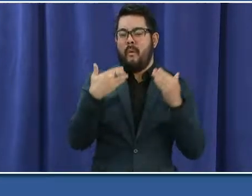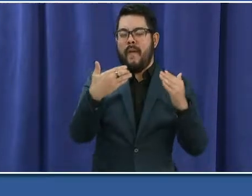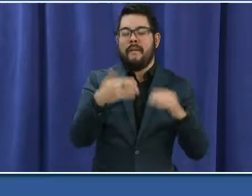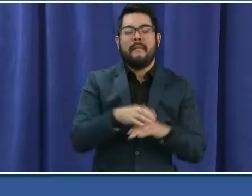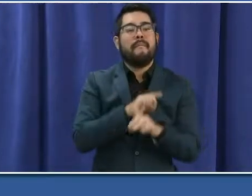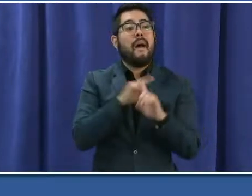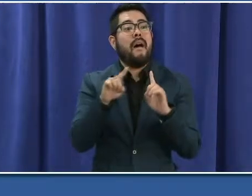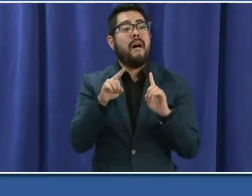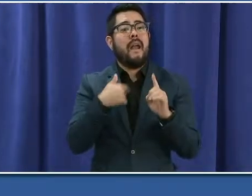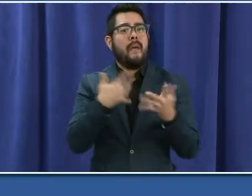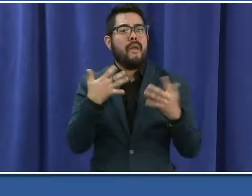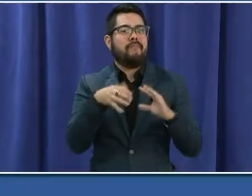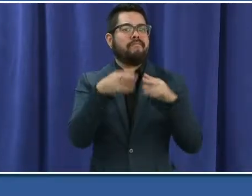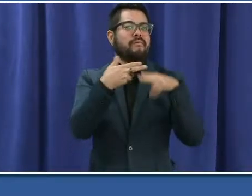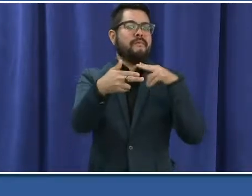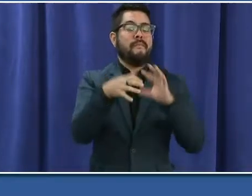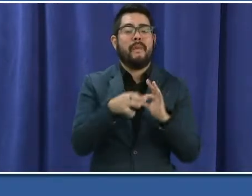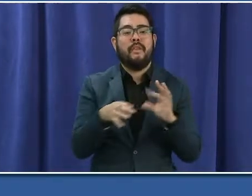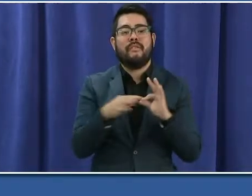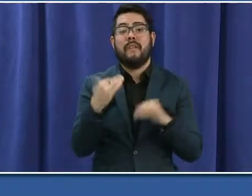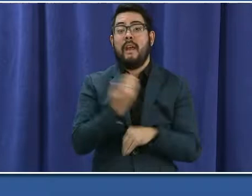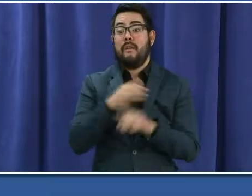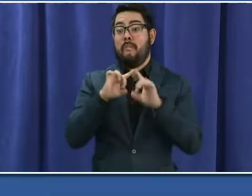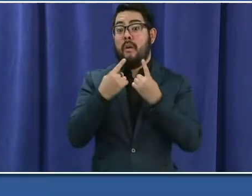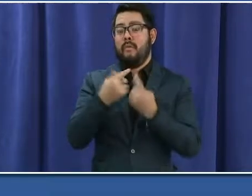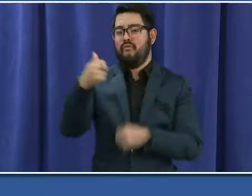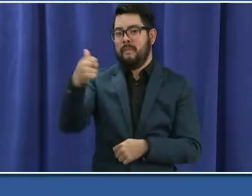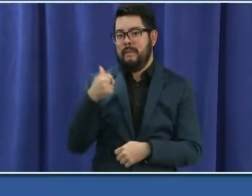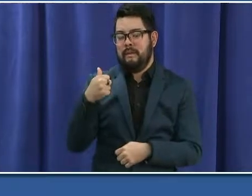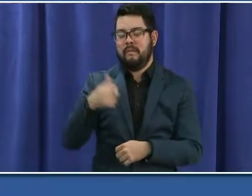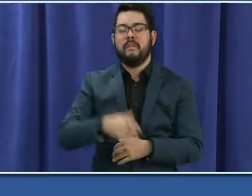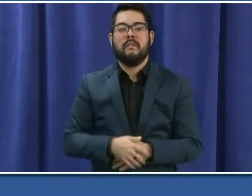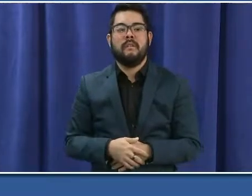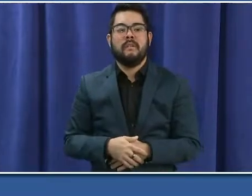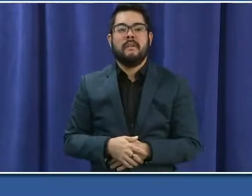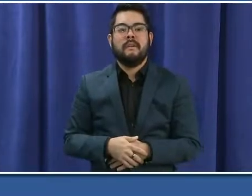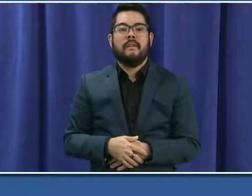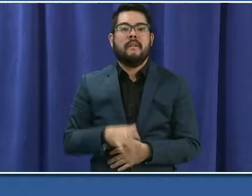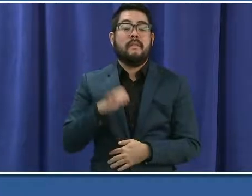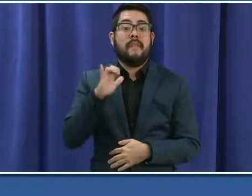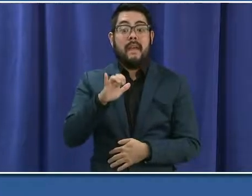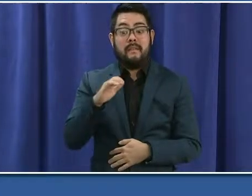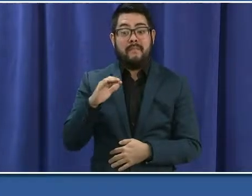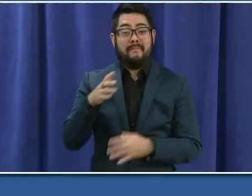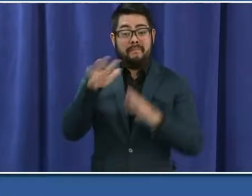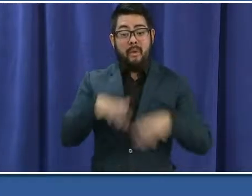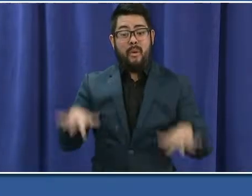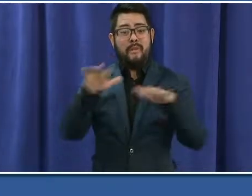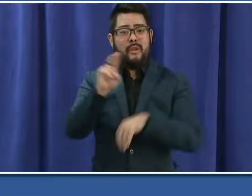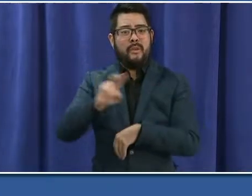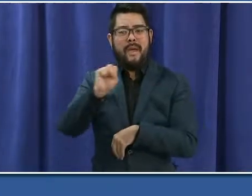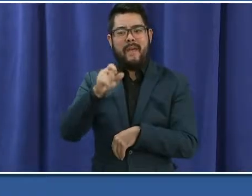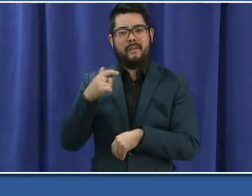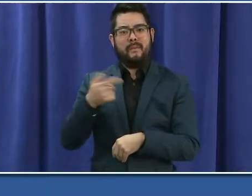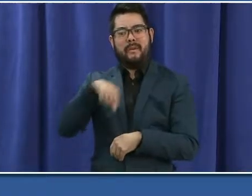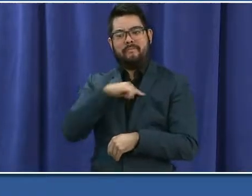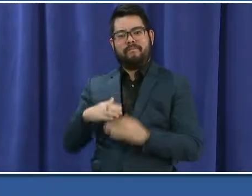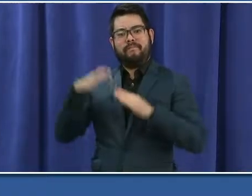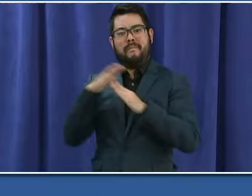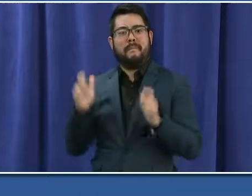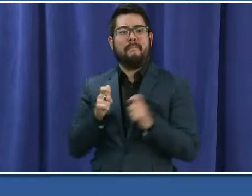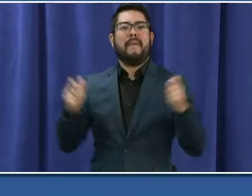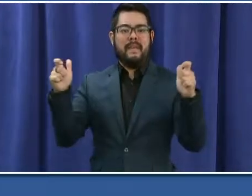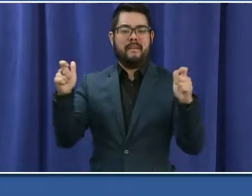I should say a little bit about our Department of Transportation, which is truly one of the biggest in the country and has some of the most complicated